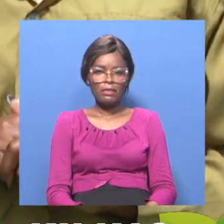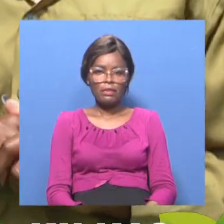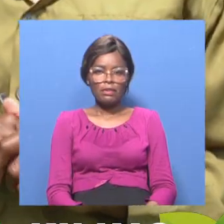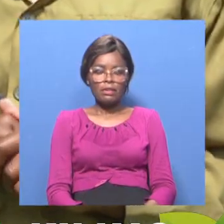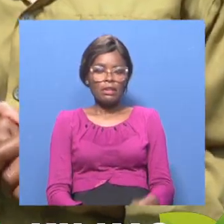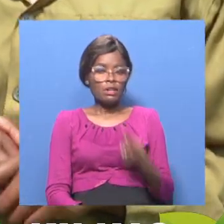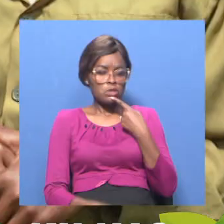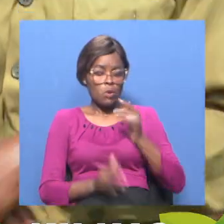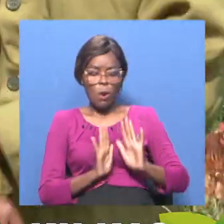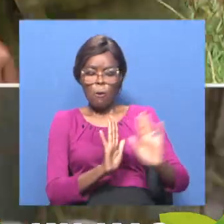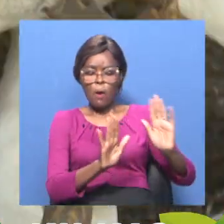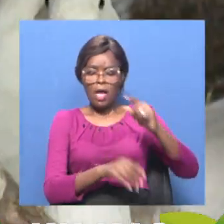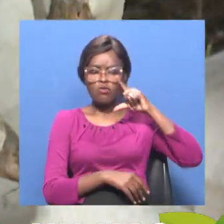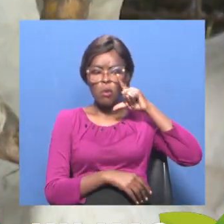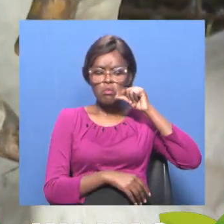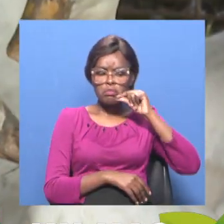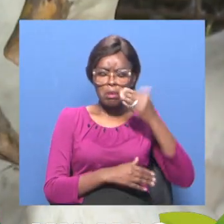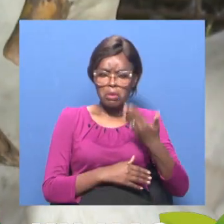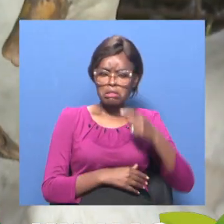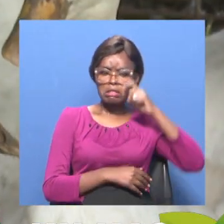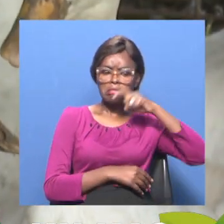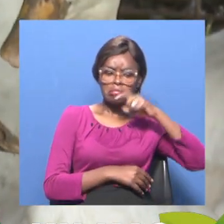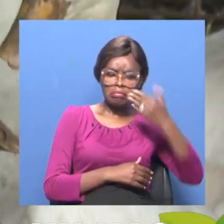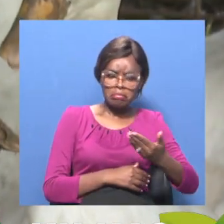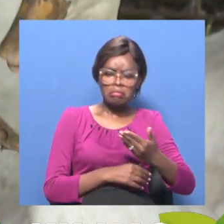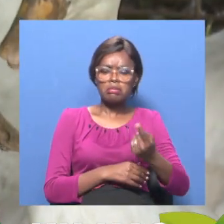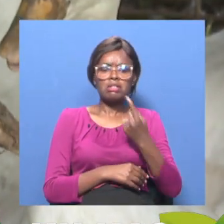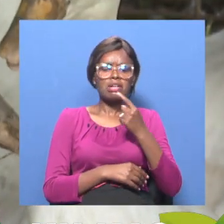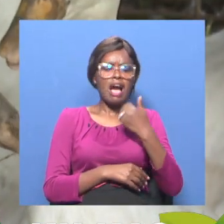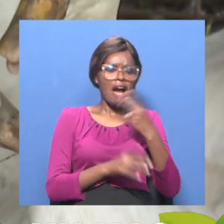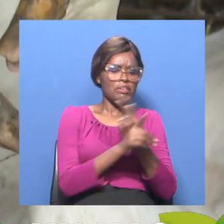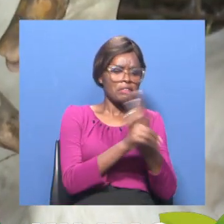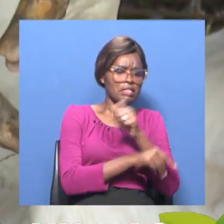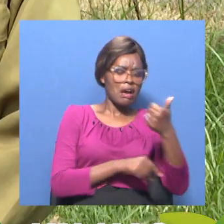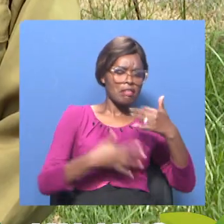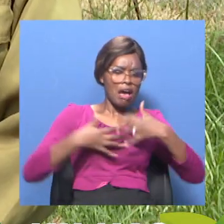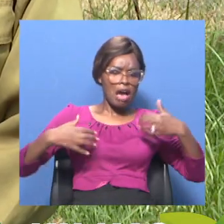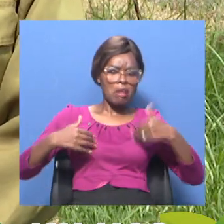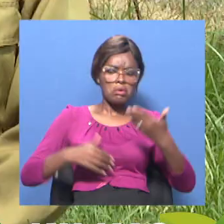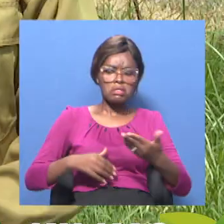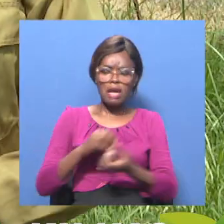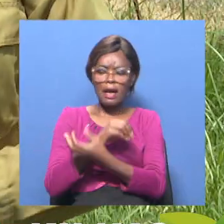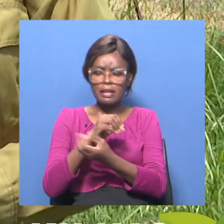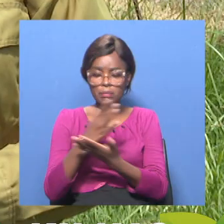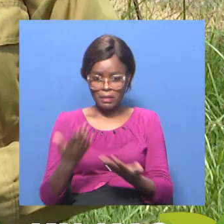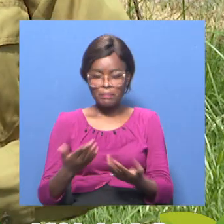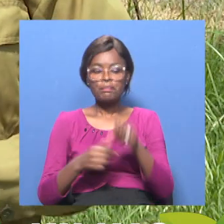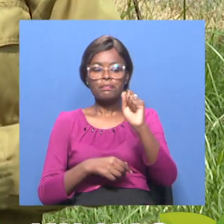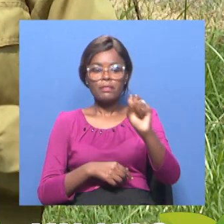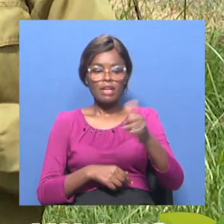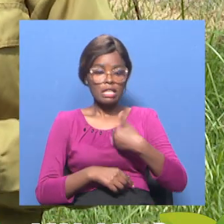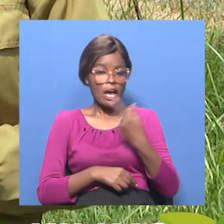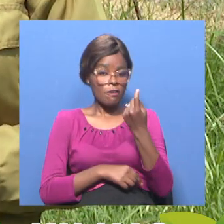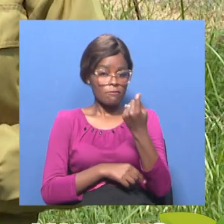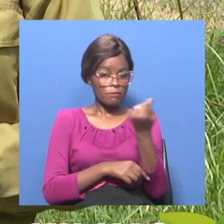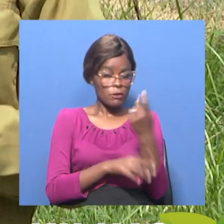So away from poultry, yes, tell me about the rest of the livestock that you keep here. Okay, so we do have a few